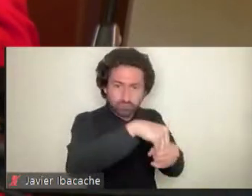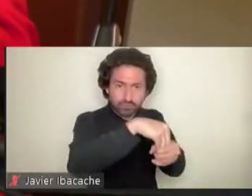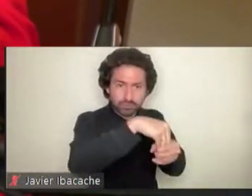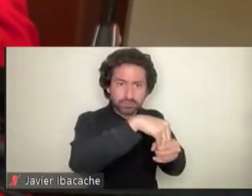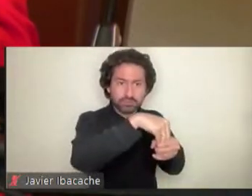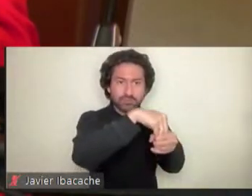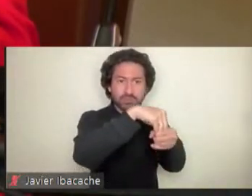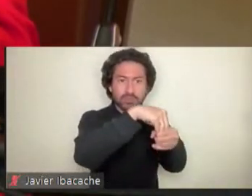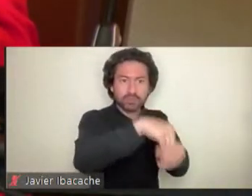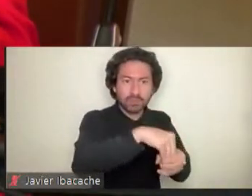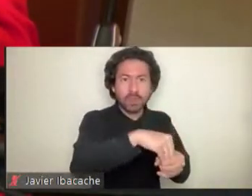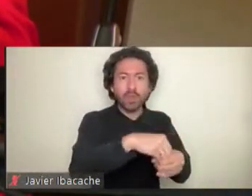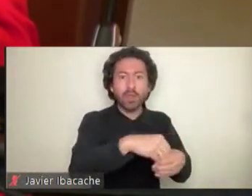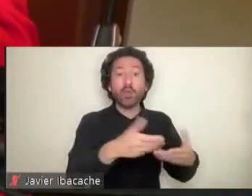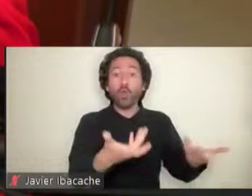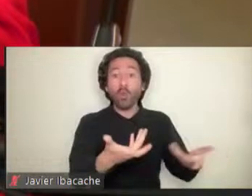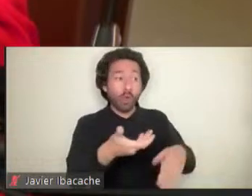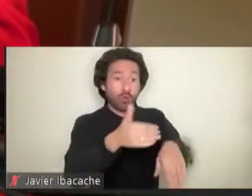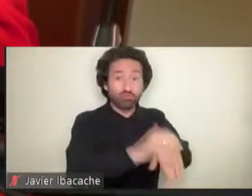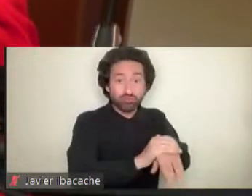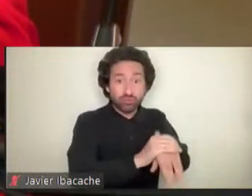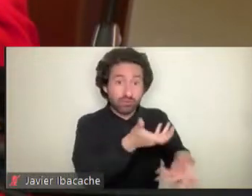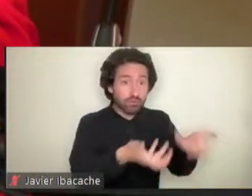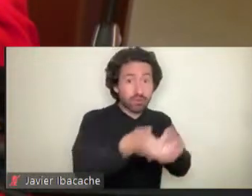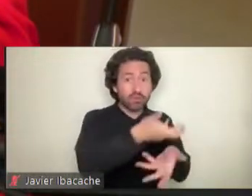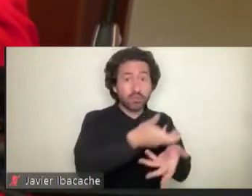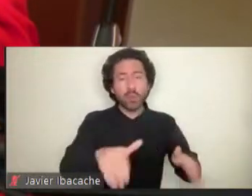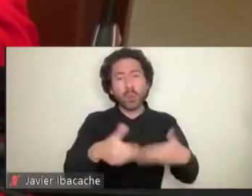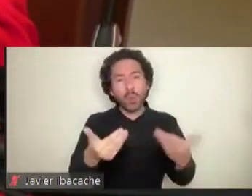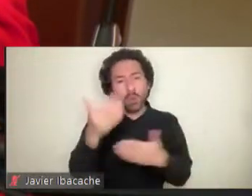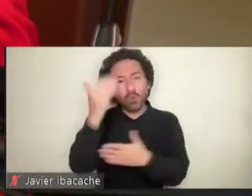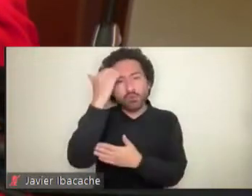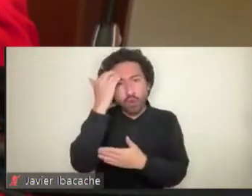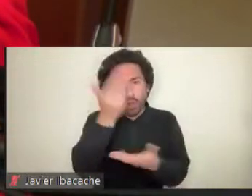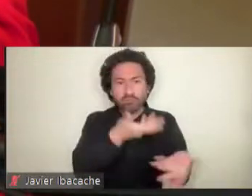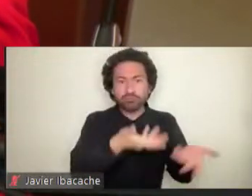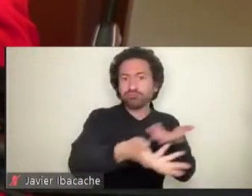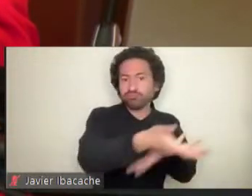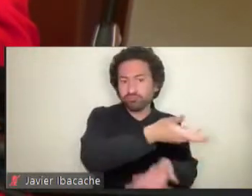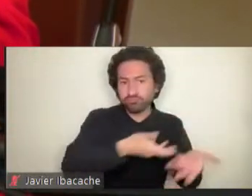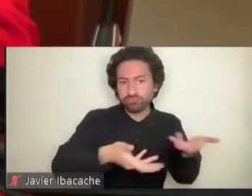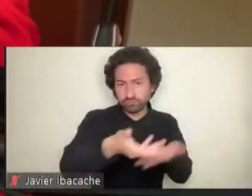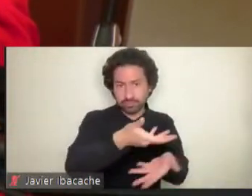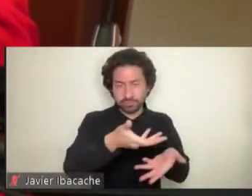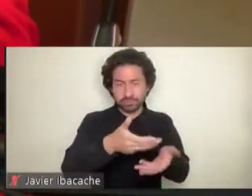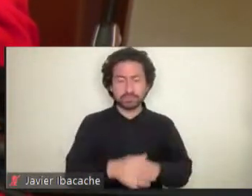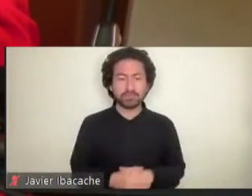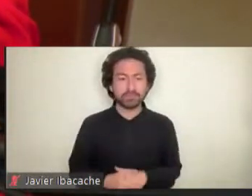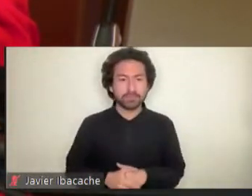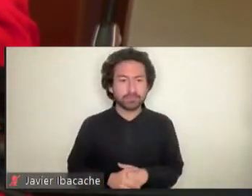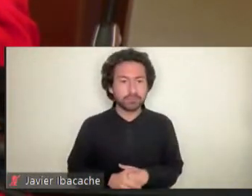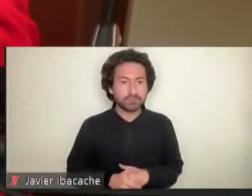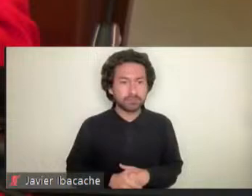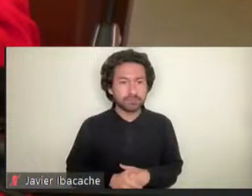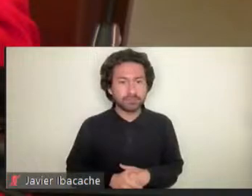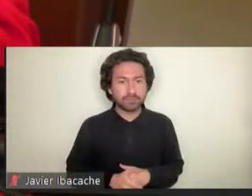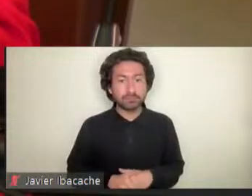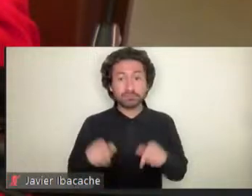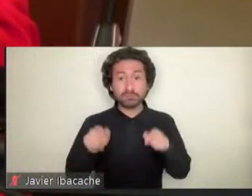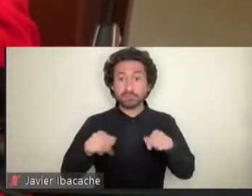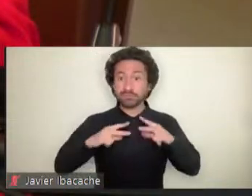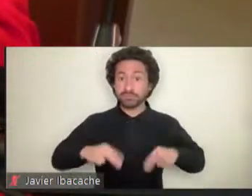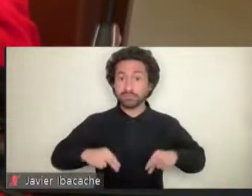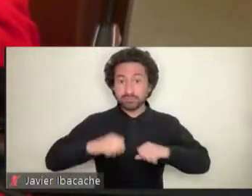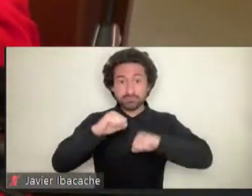transferring skills and knowledge through training, coaching, and mentoring. Under the Ministry of Industry,